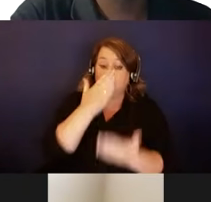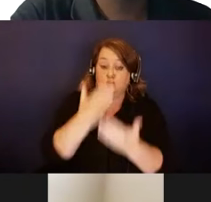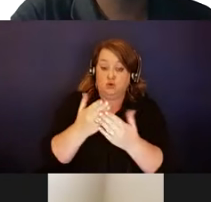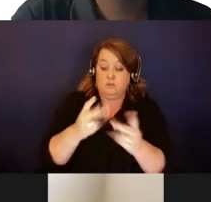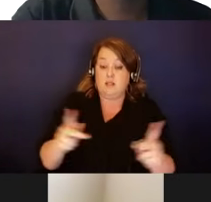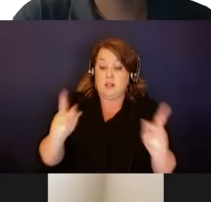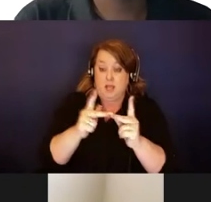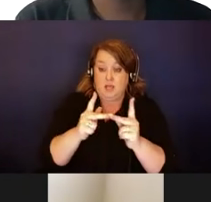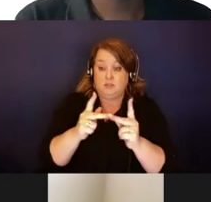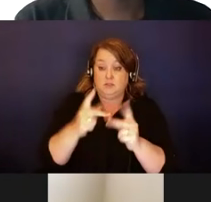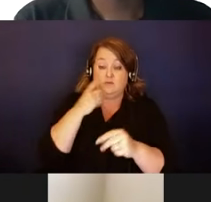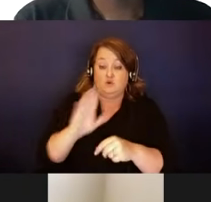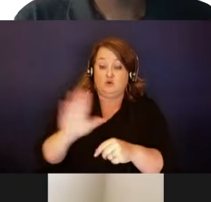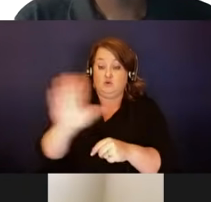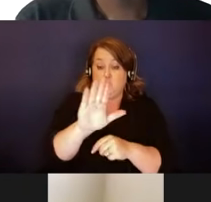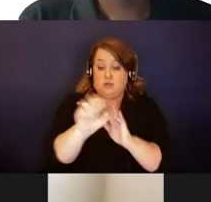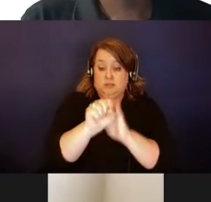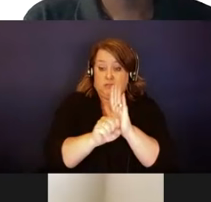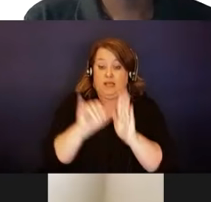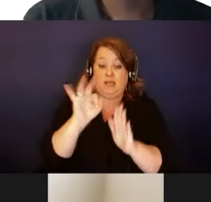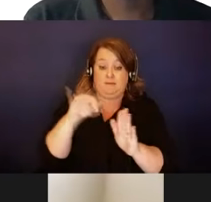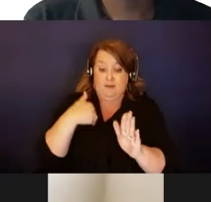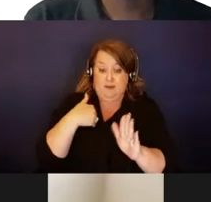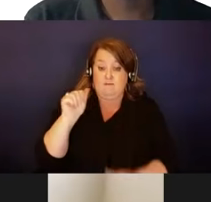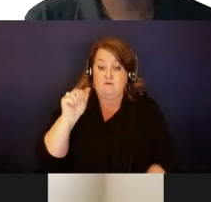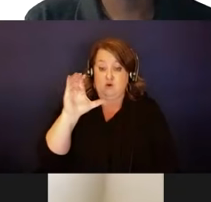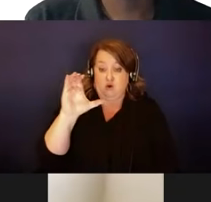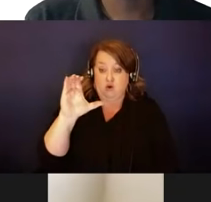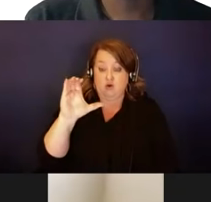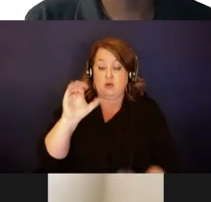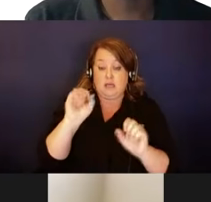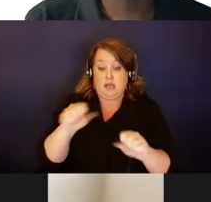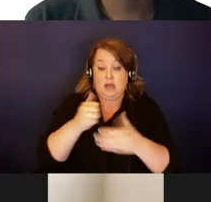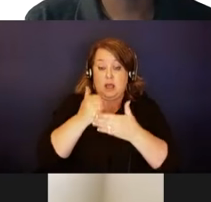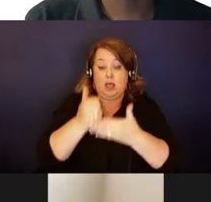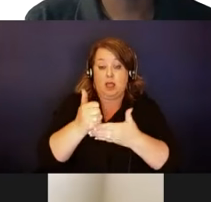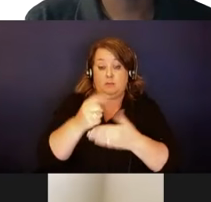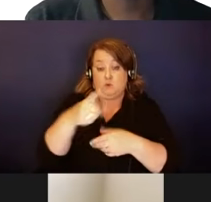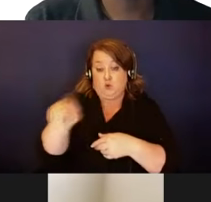to, in your state, if you have an art, to help you find your